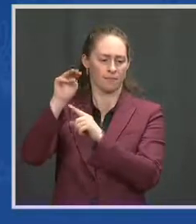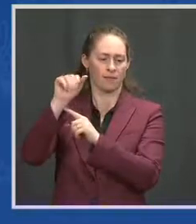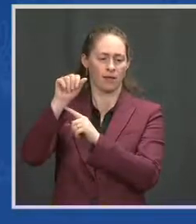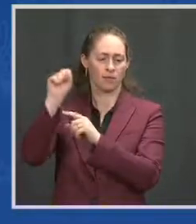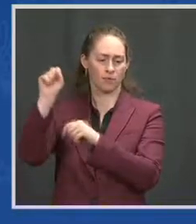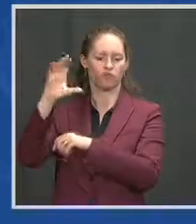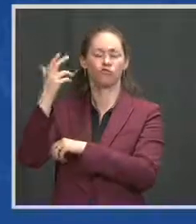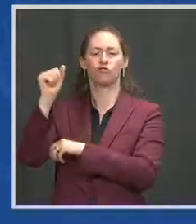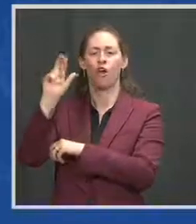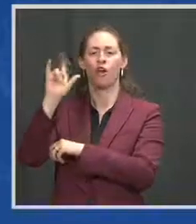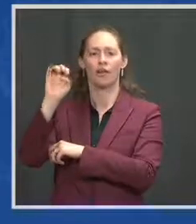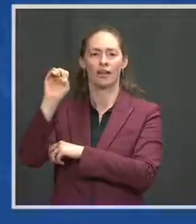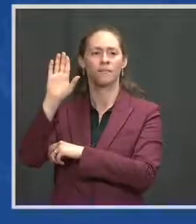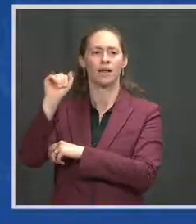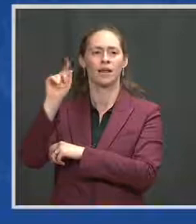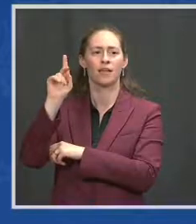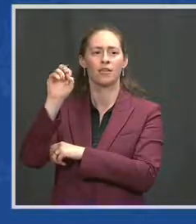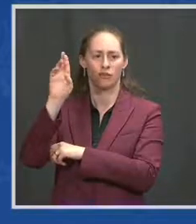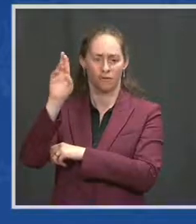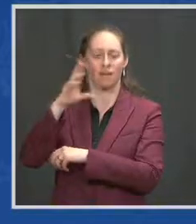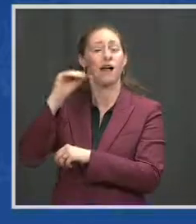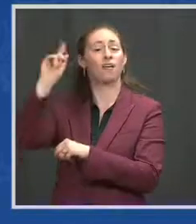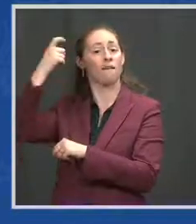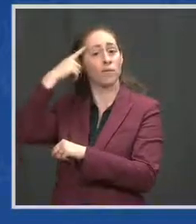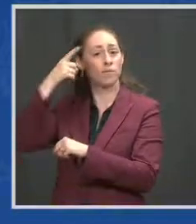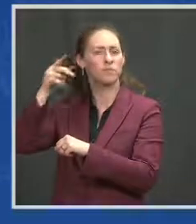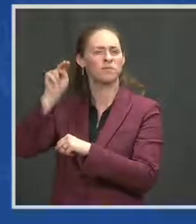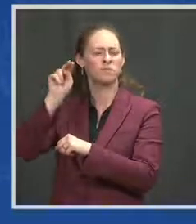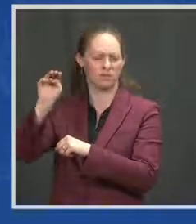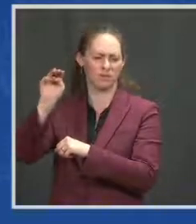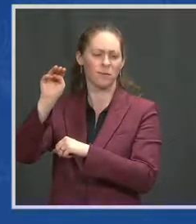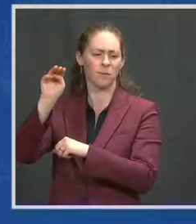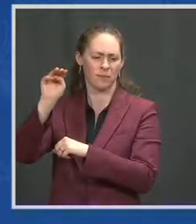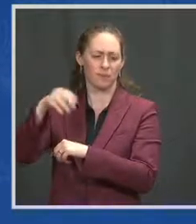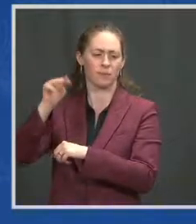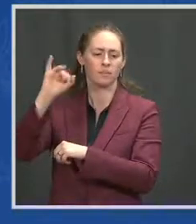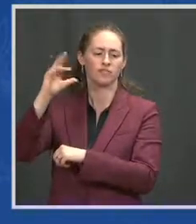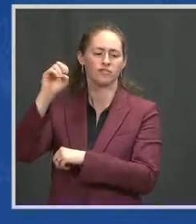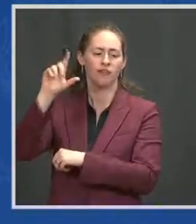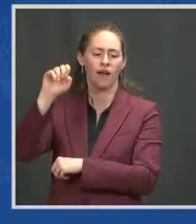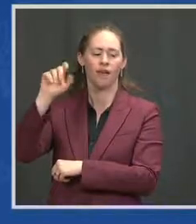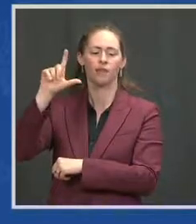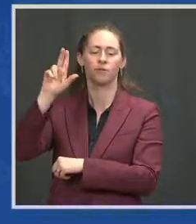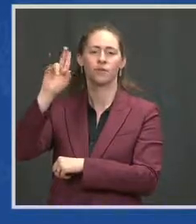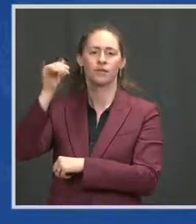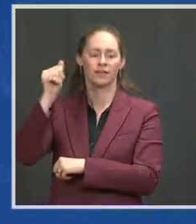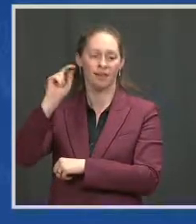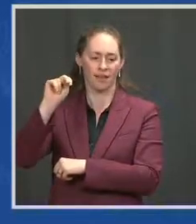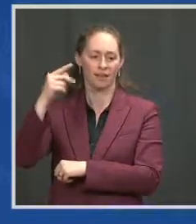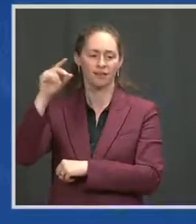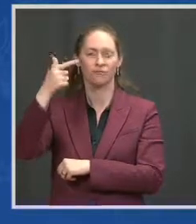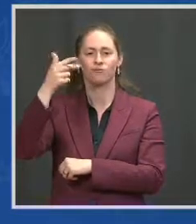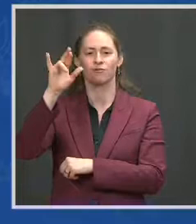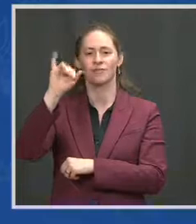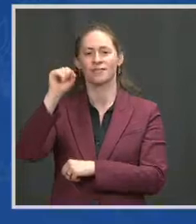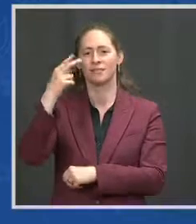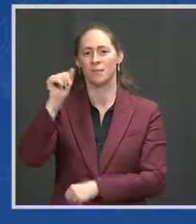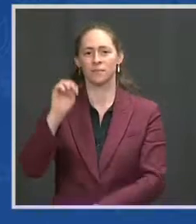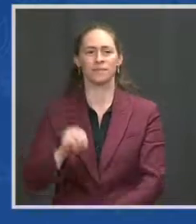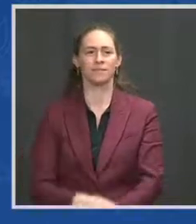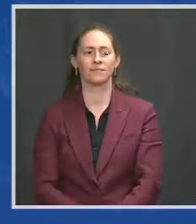been focused on equity in their states responsible to, and responding to this pandemic. And first to